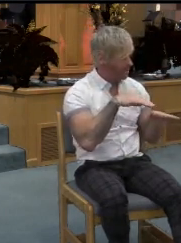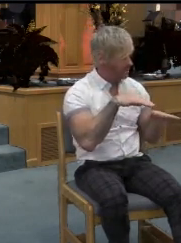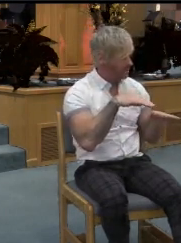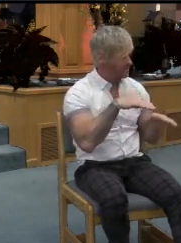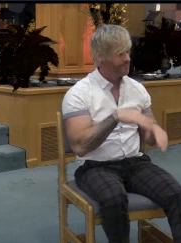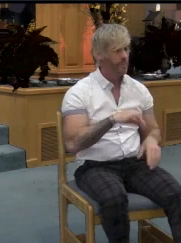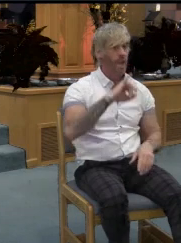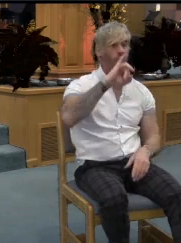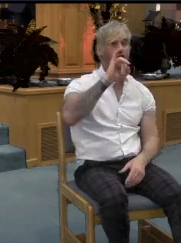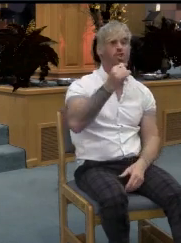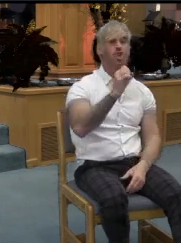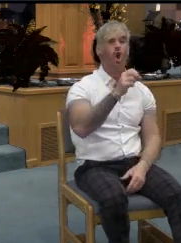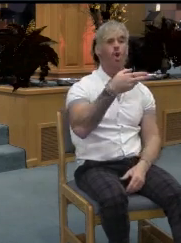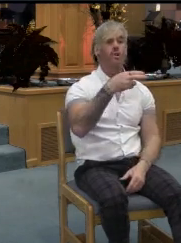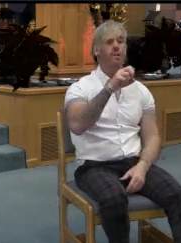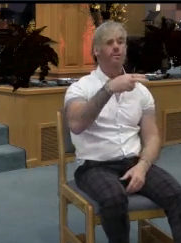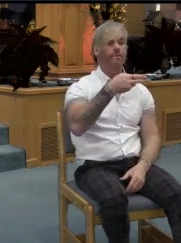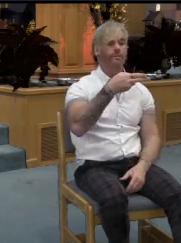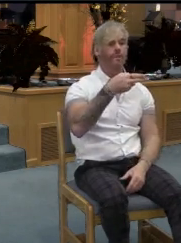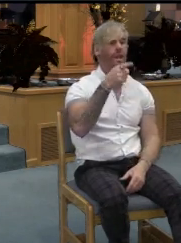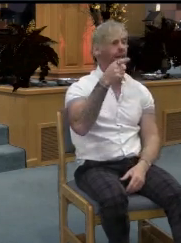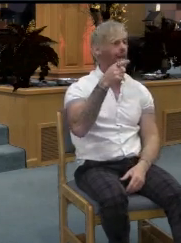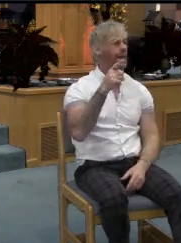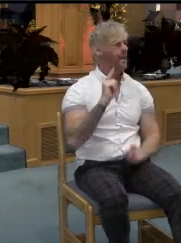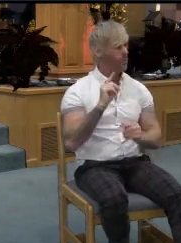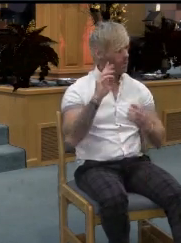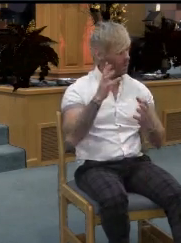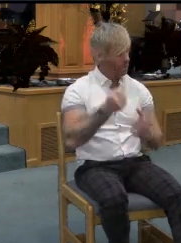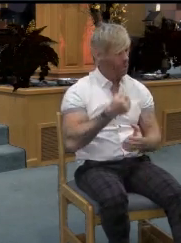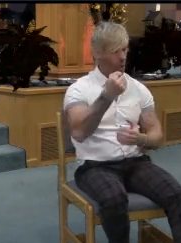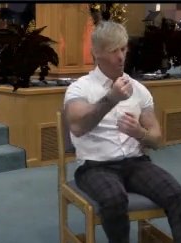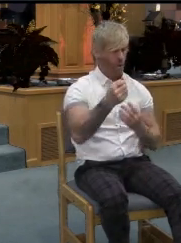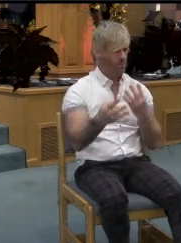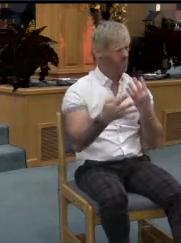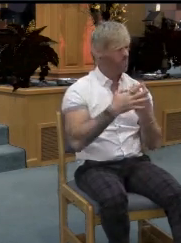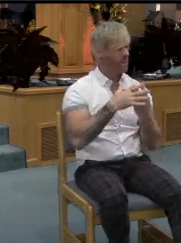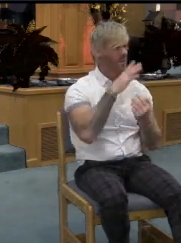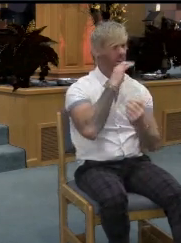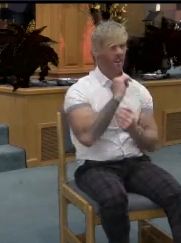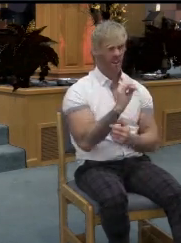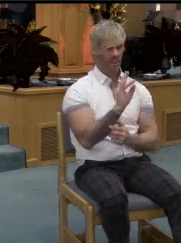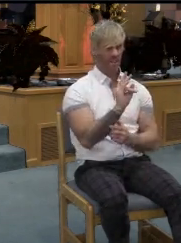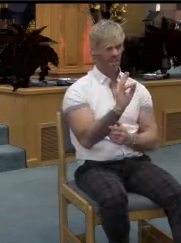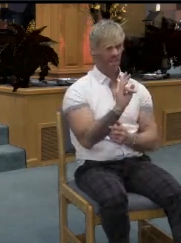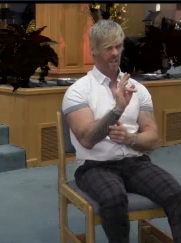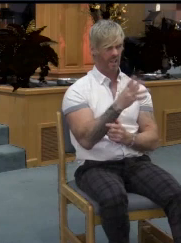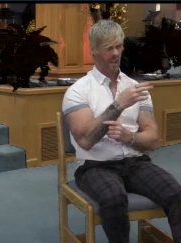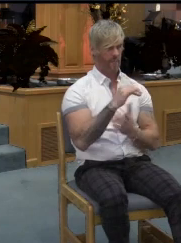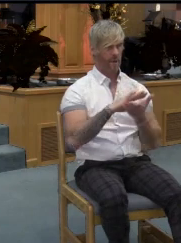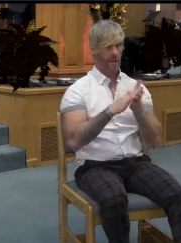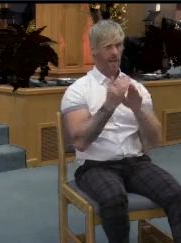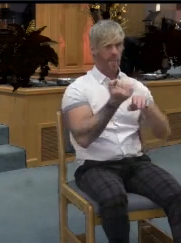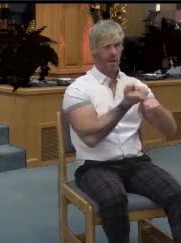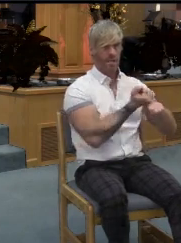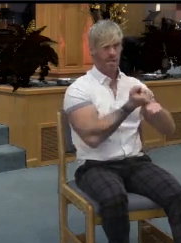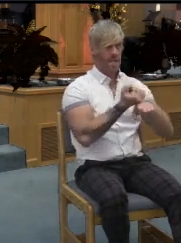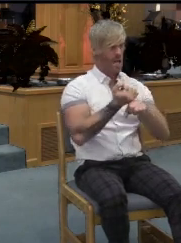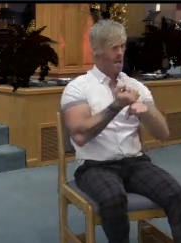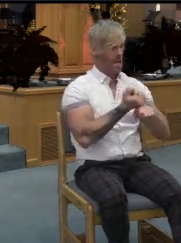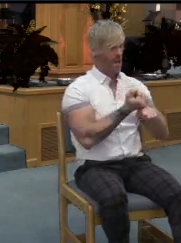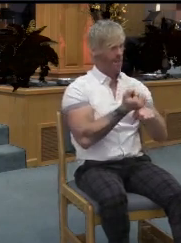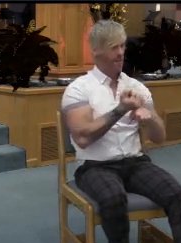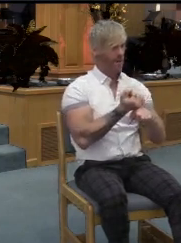Joseph dealt with the anomaly of prison. 17 years old, sold into slavery. And then into prison he